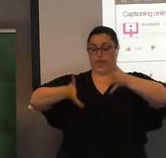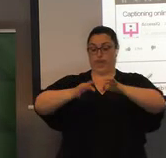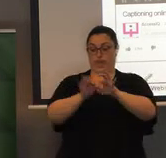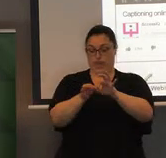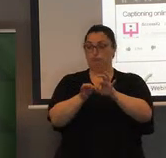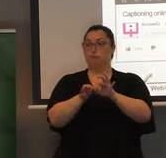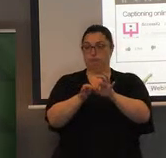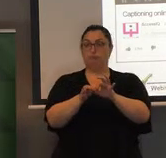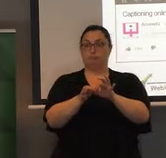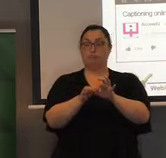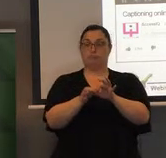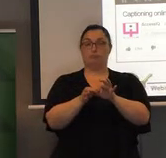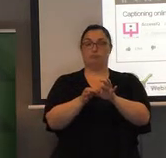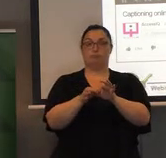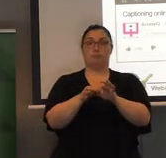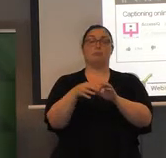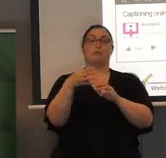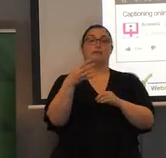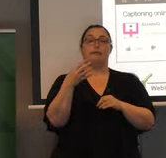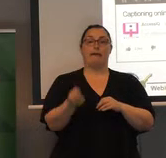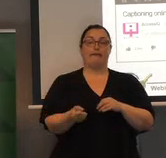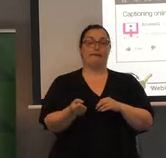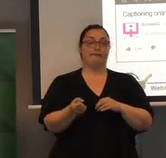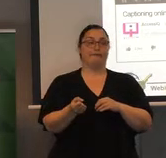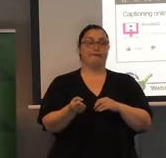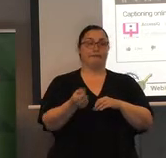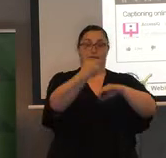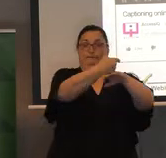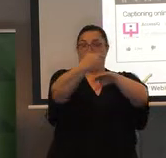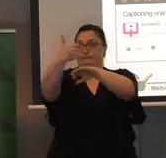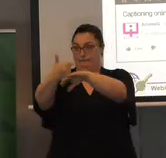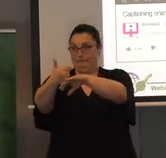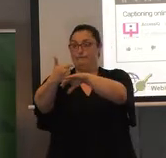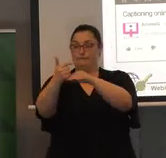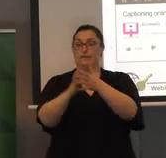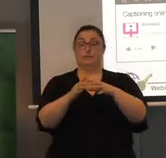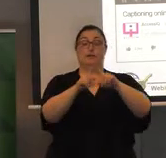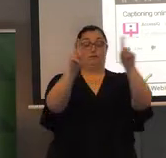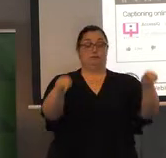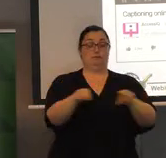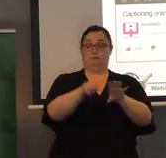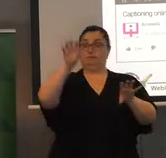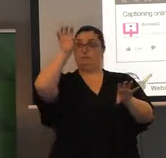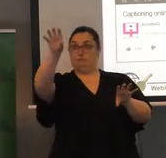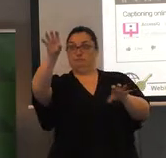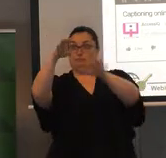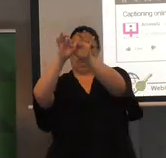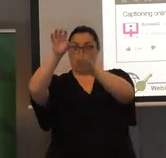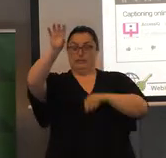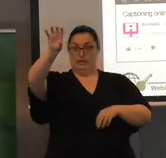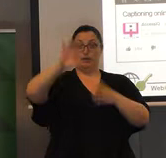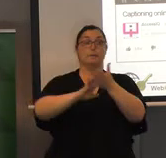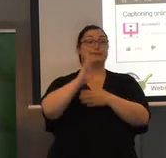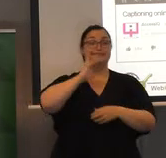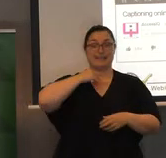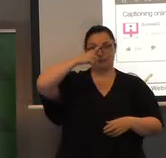for me today, when the video goes together, this signer will be available on the top corner of the video. So